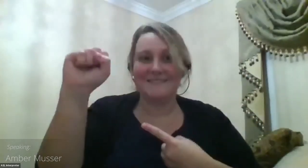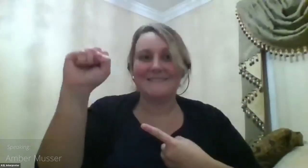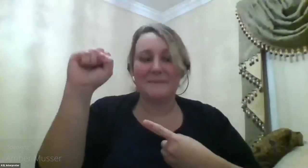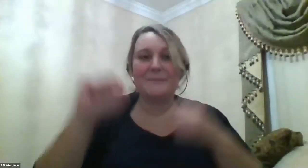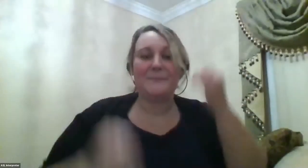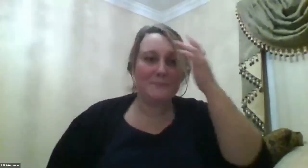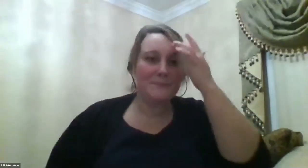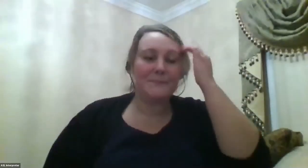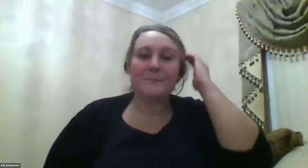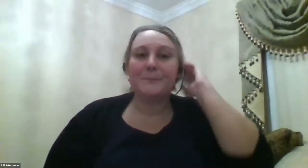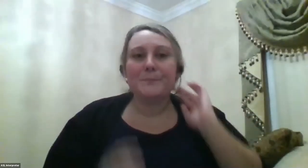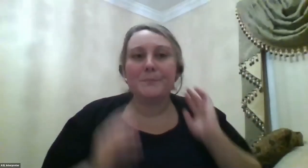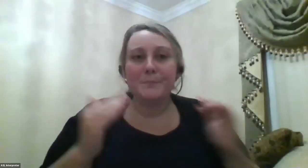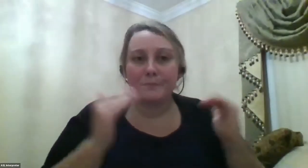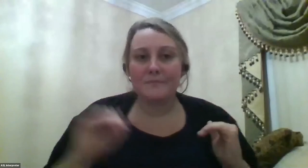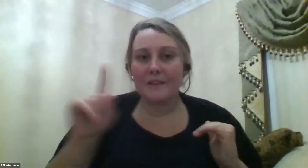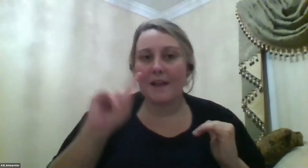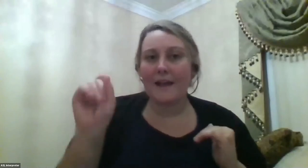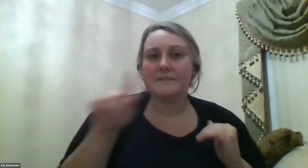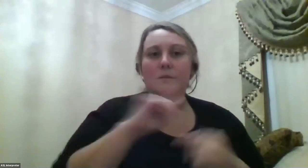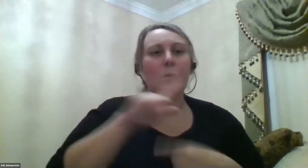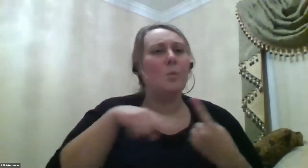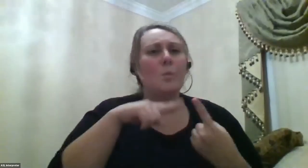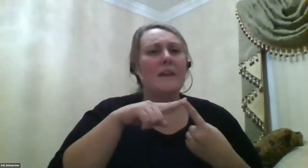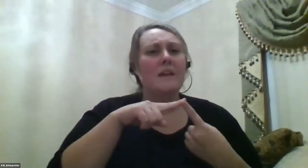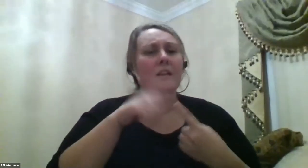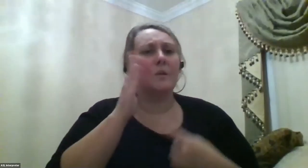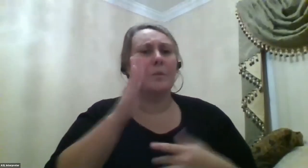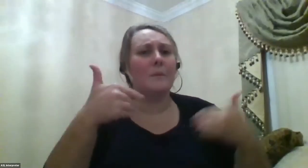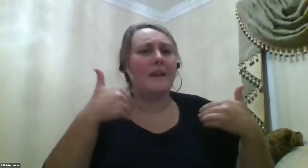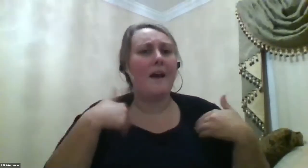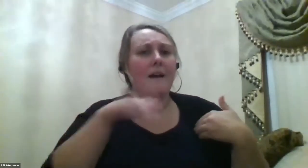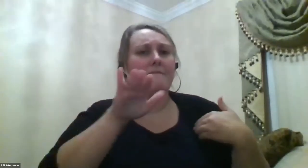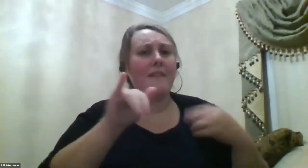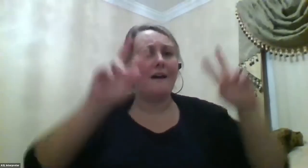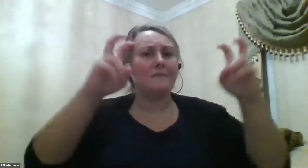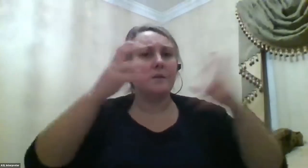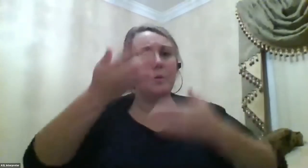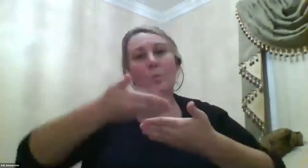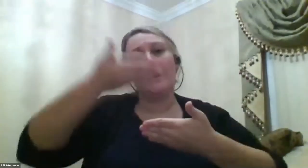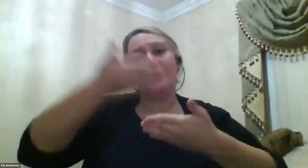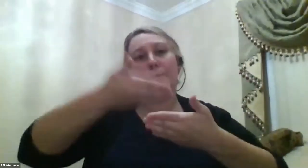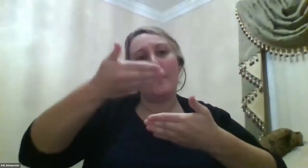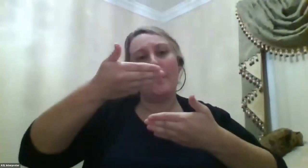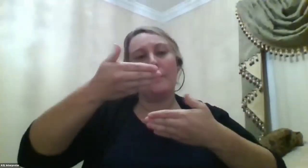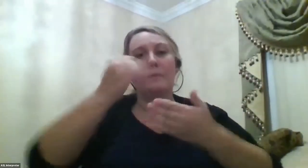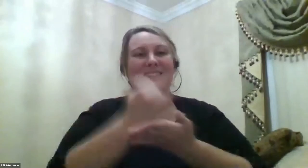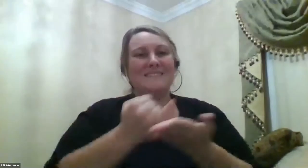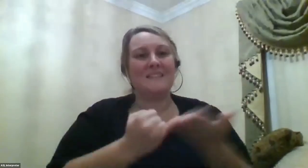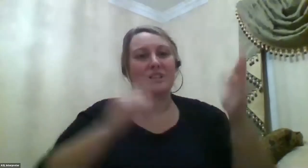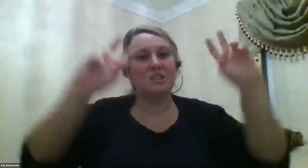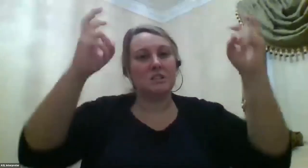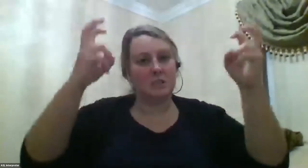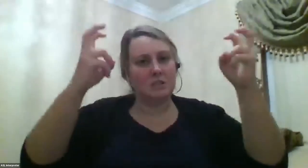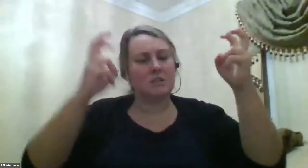When will it be installed? So the window installation will be at the Leslie Lohman Museum and it's going,